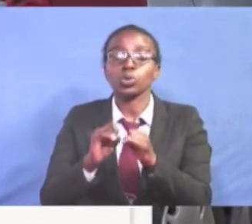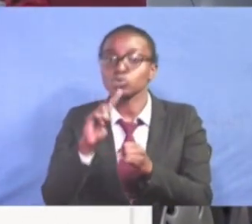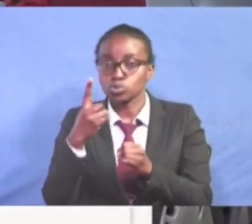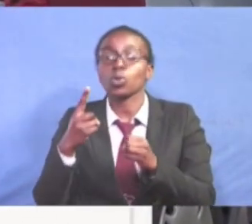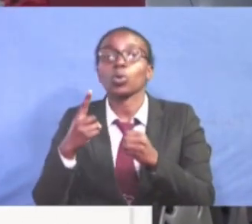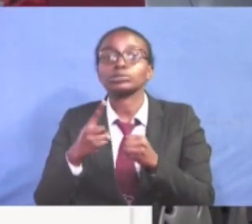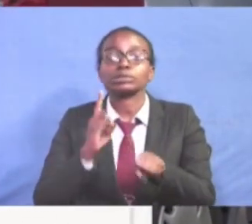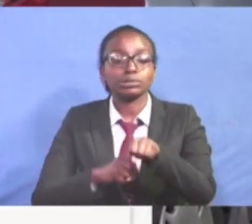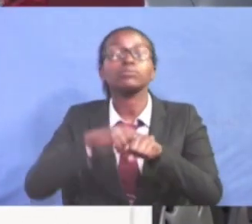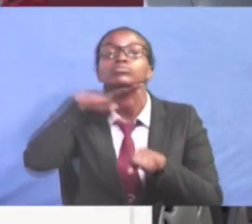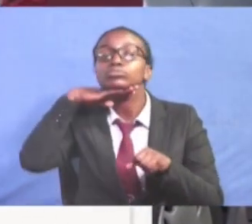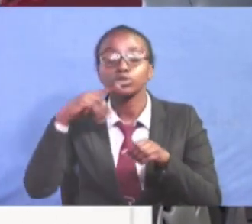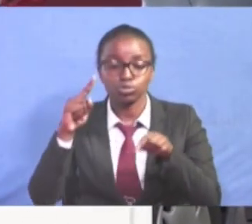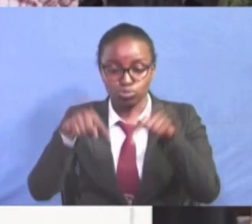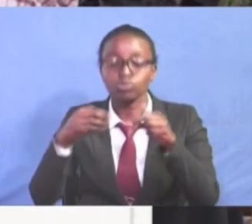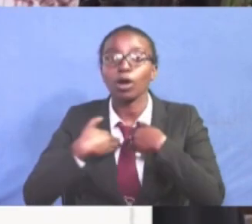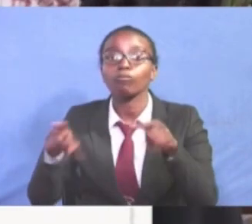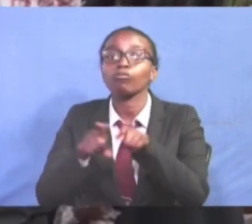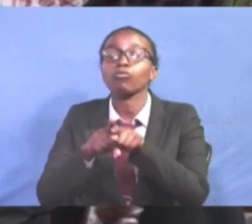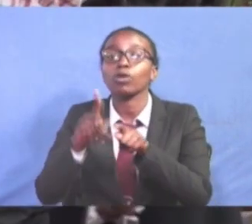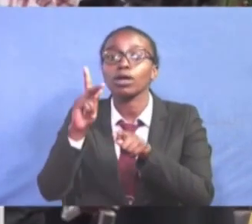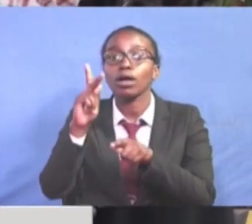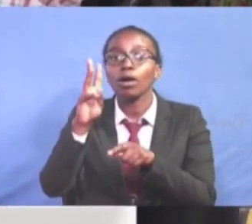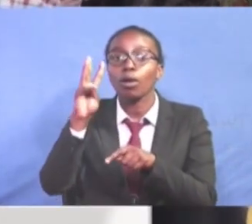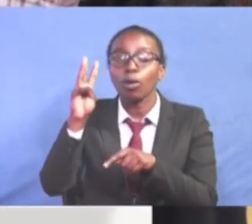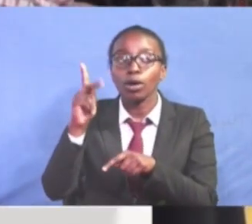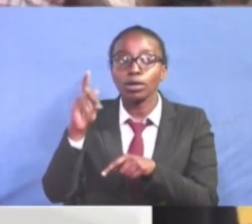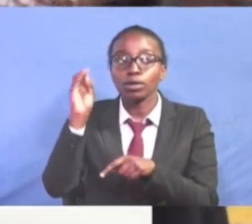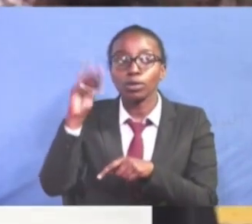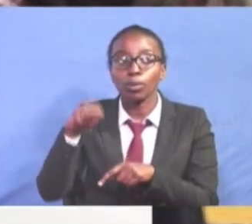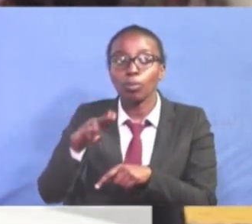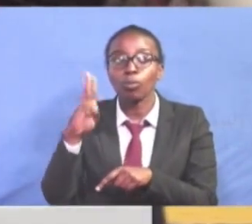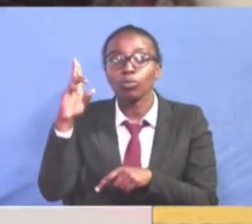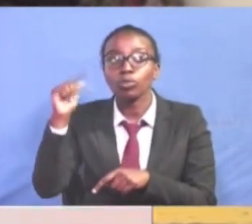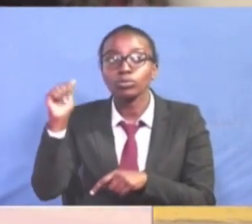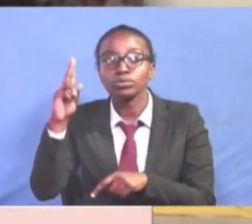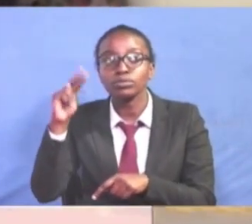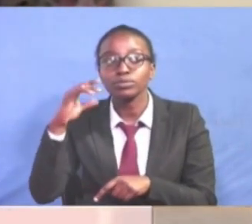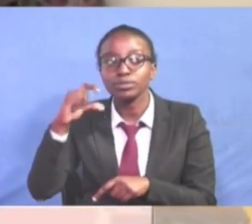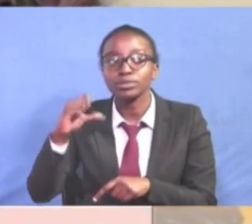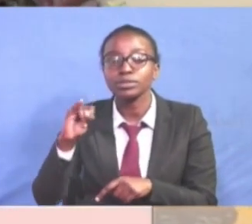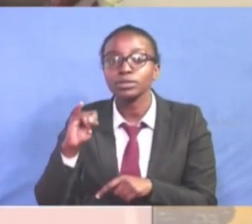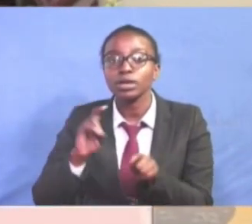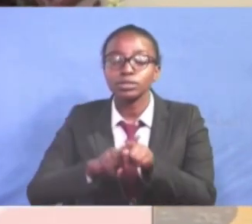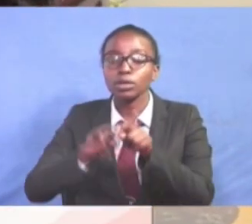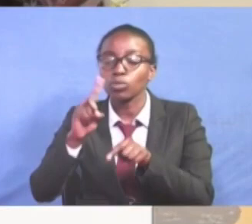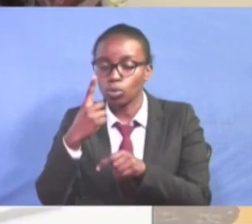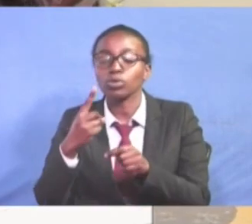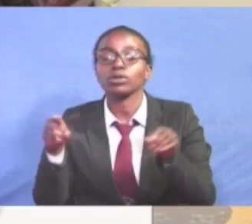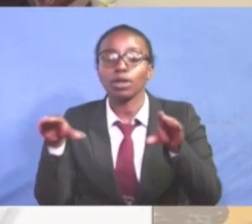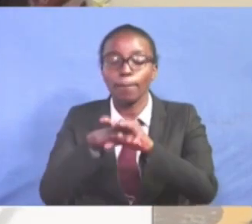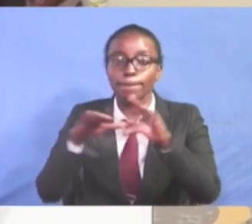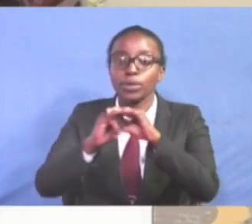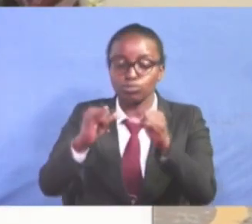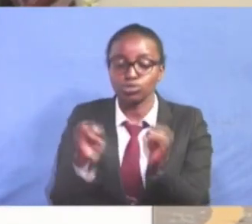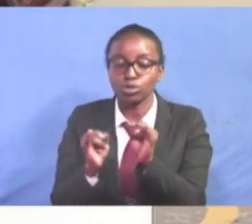today. Led by Kiamwangi Ward MCA Kumu Smart, Ezra was described as a dedicated member of the Assembly whose future in